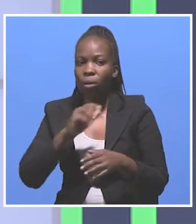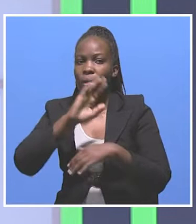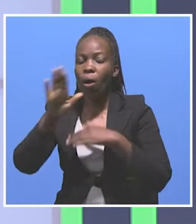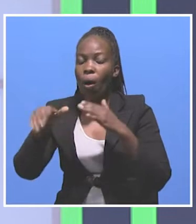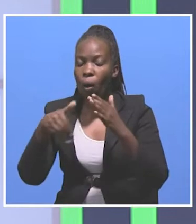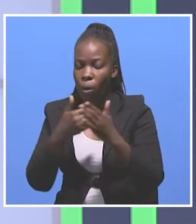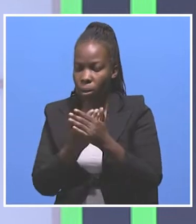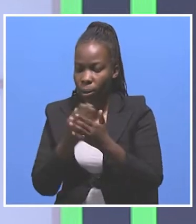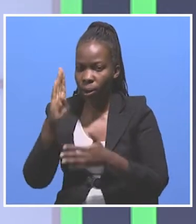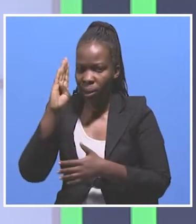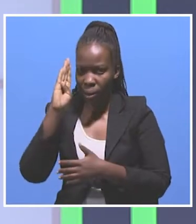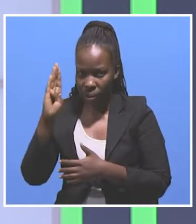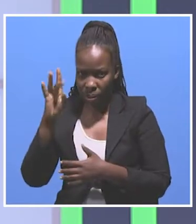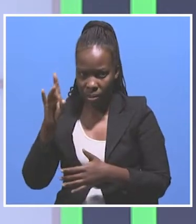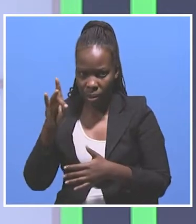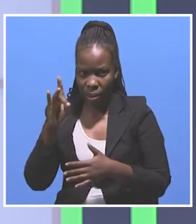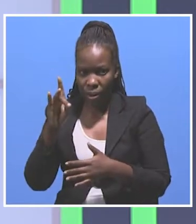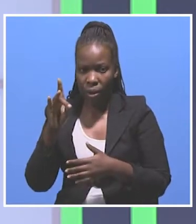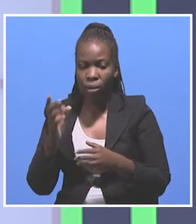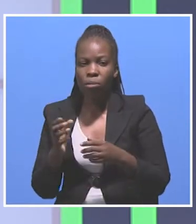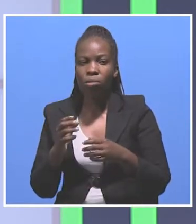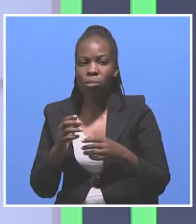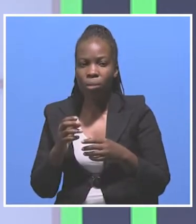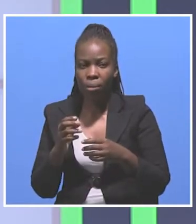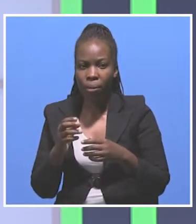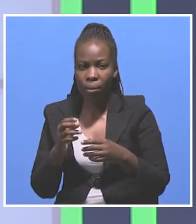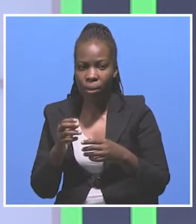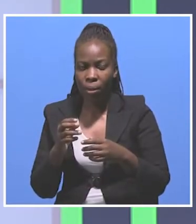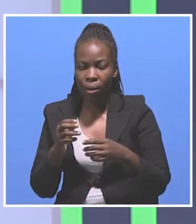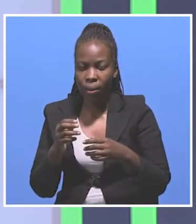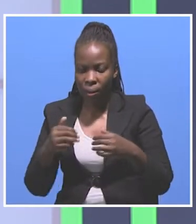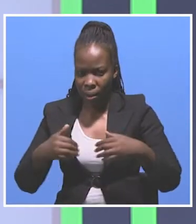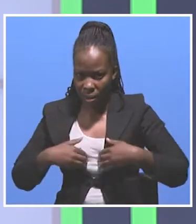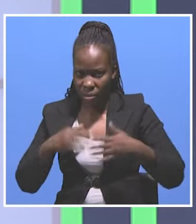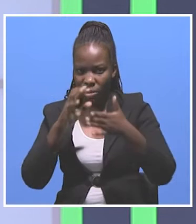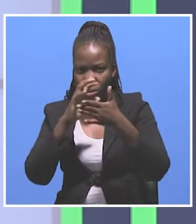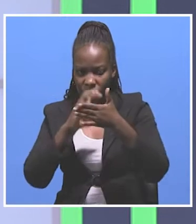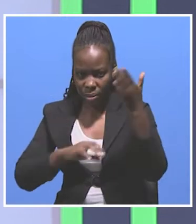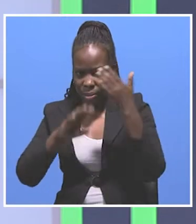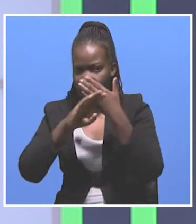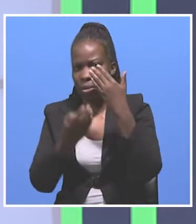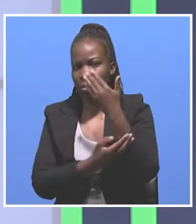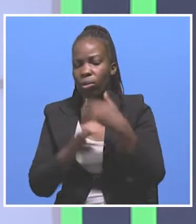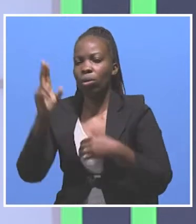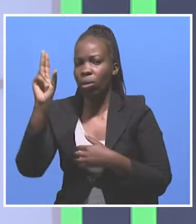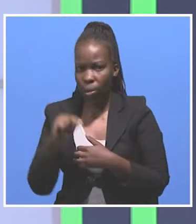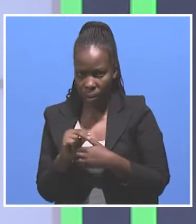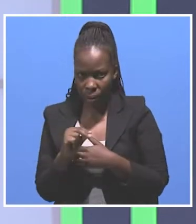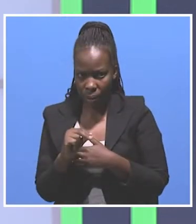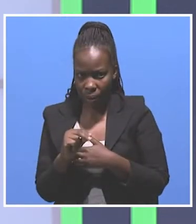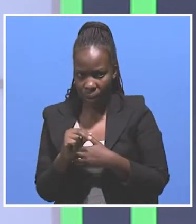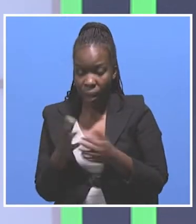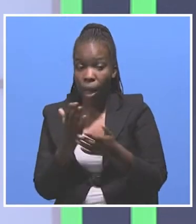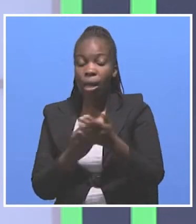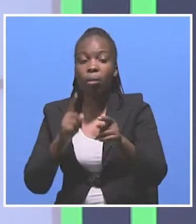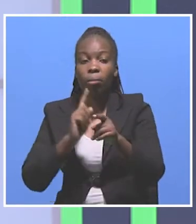terminate. Remember, the doctors and the healthcare workers will do everything possible. They will give you the BP medications to try